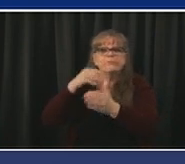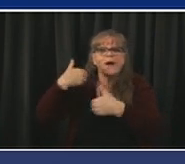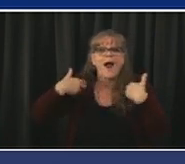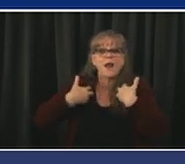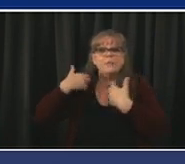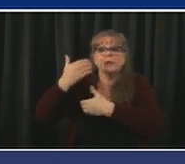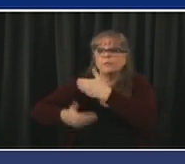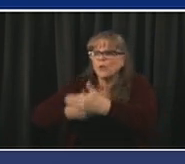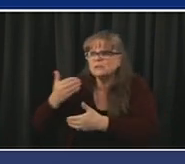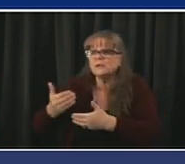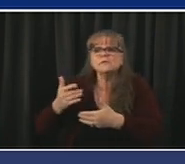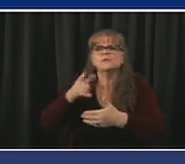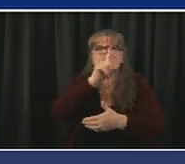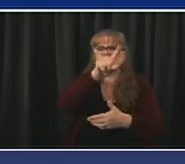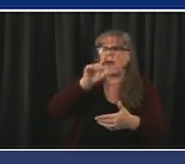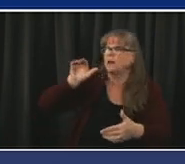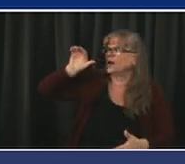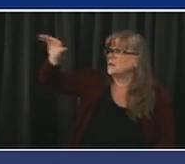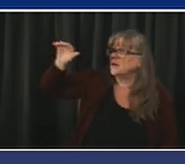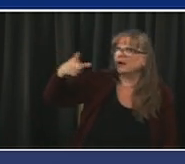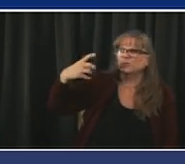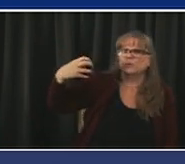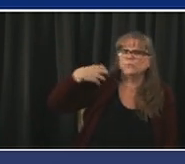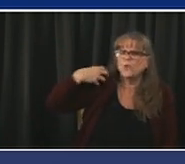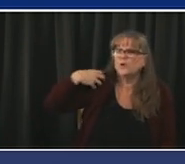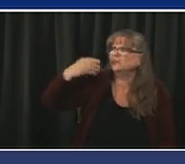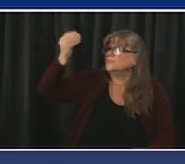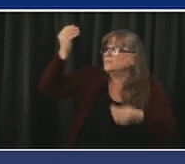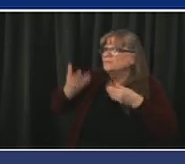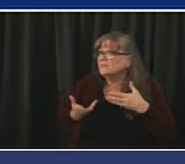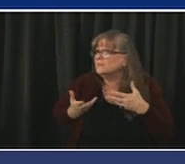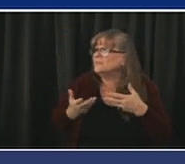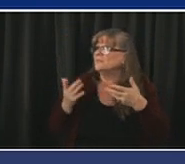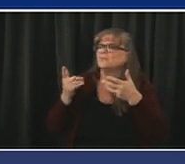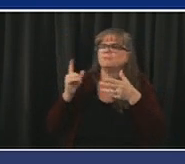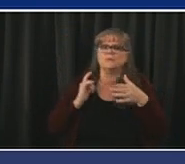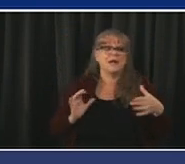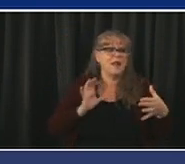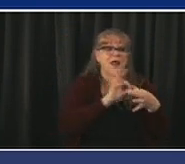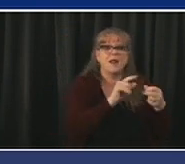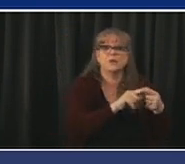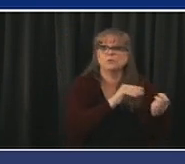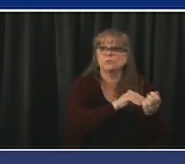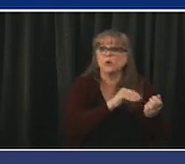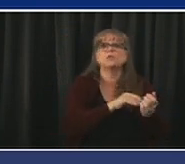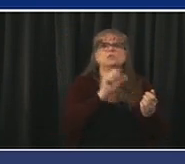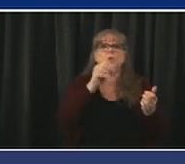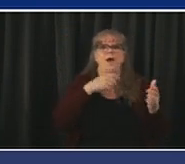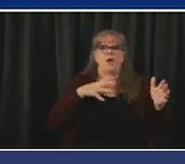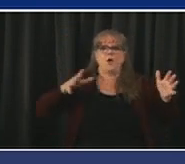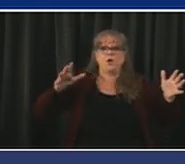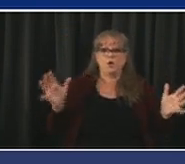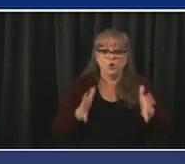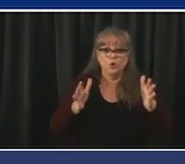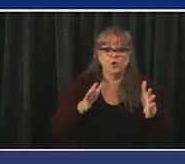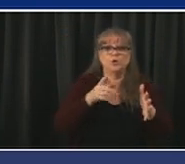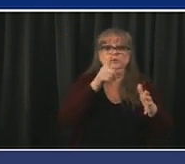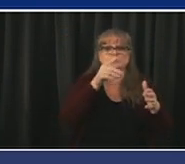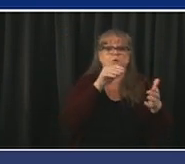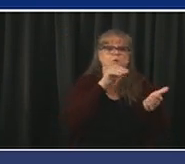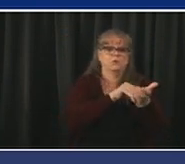a provider, then we would encourage you to work with a local provider such as a healthcare system or a federally qualified health center. Next